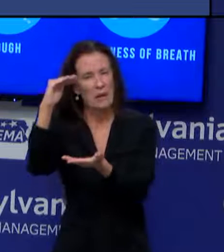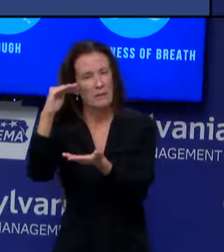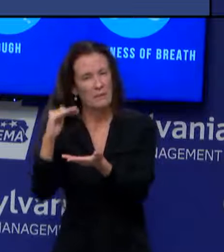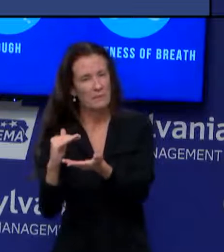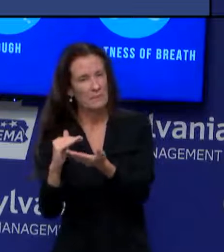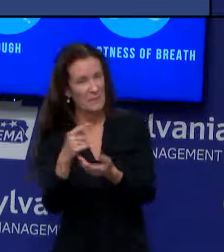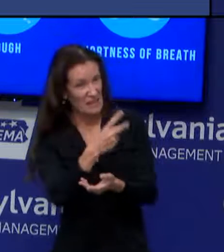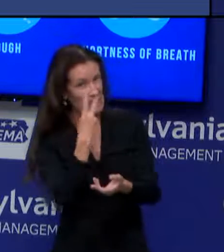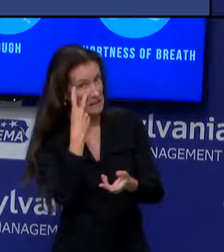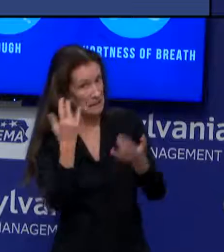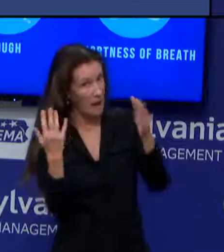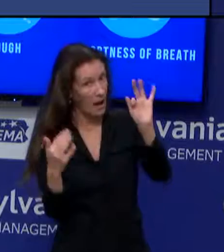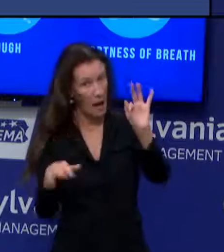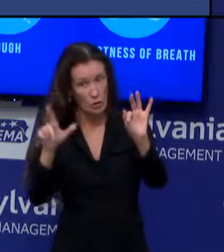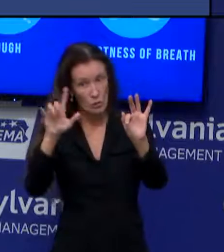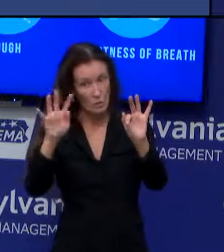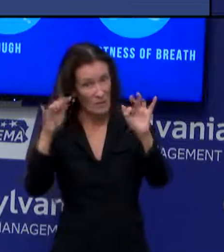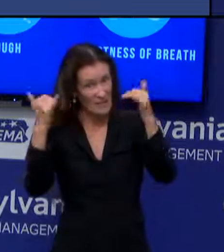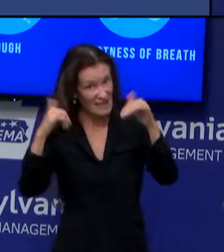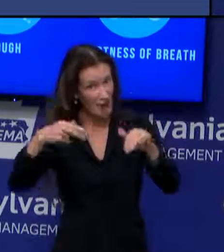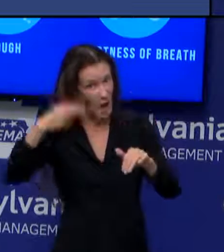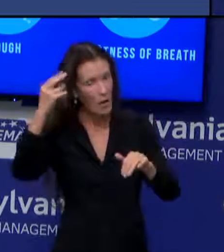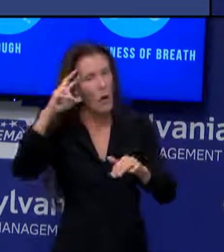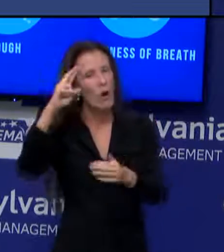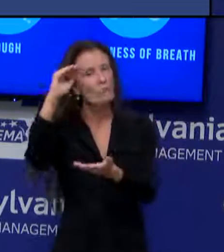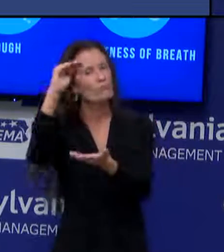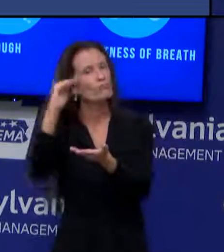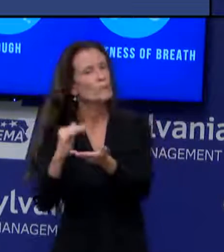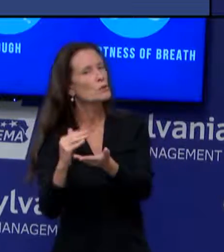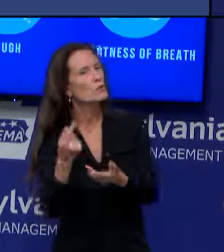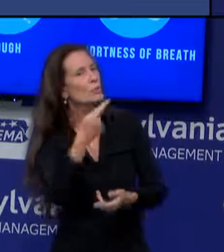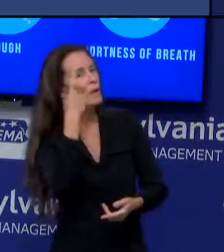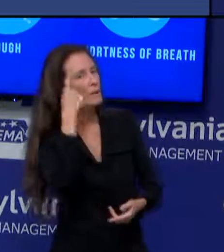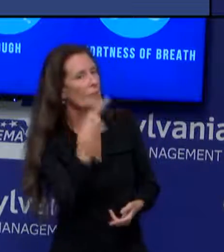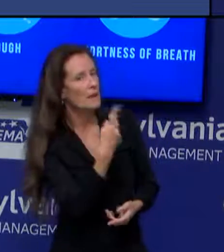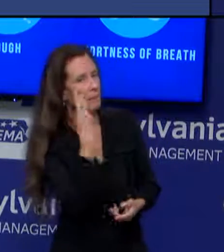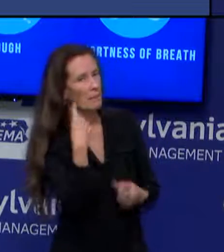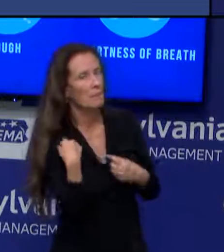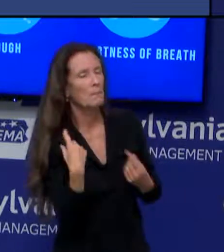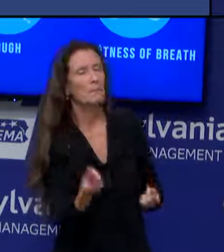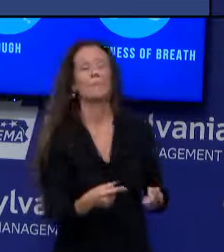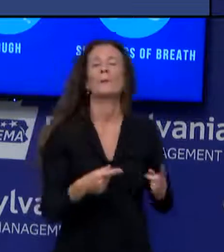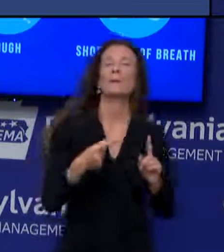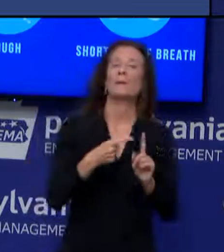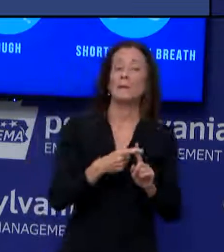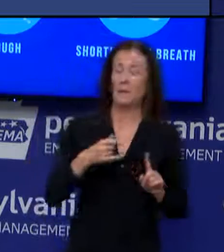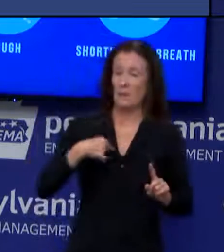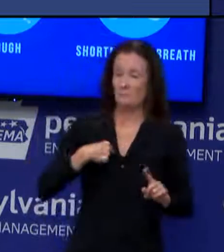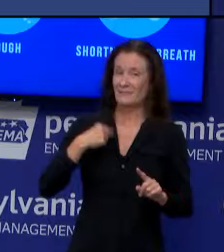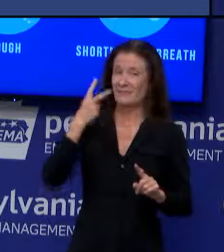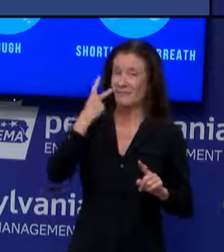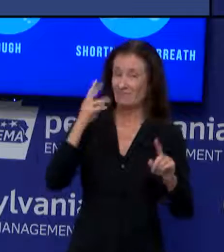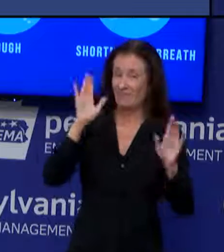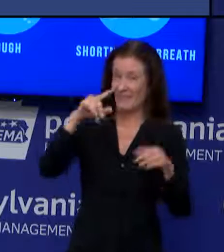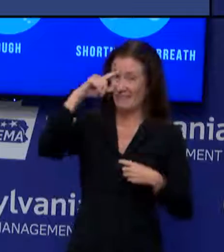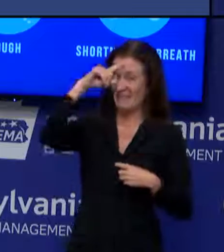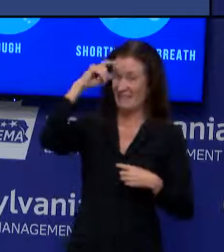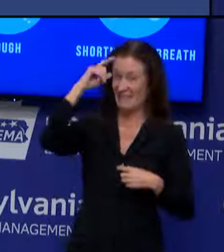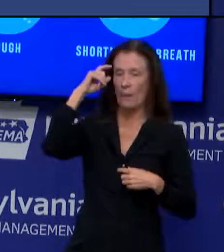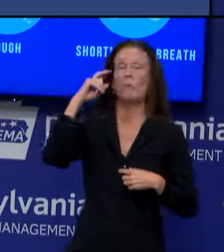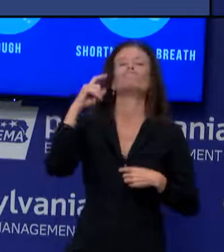still concerned about that specific age group? Well, so the age group that we were concerned of in the summer was a little bit broader. It